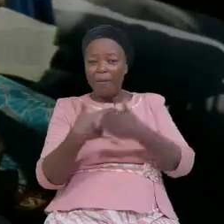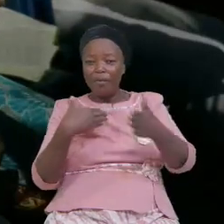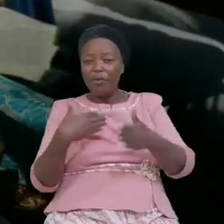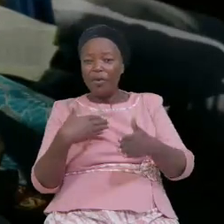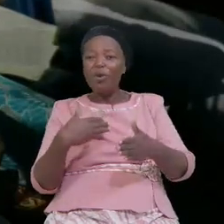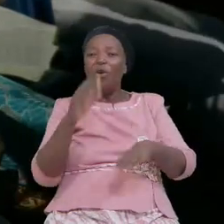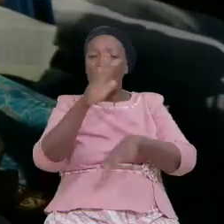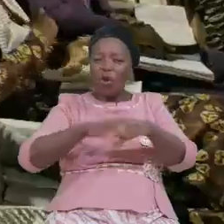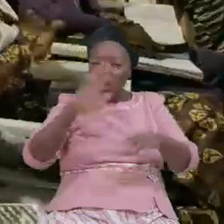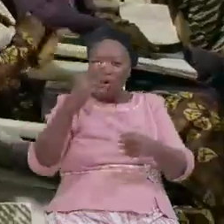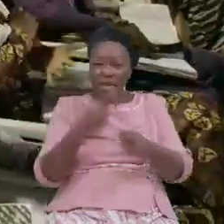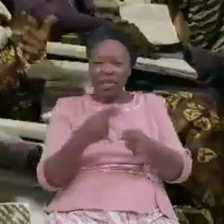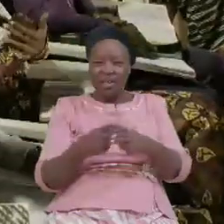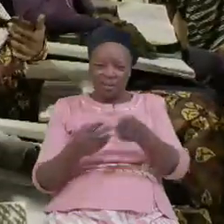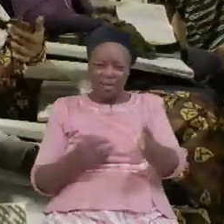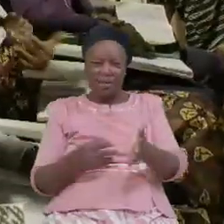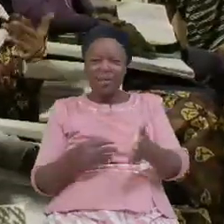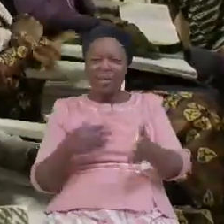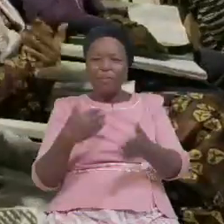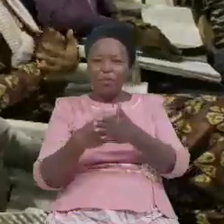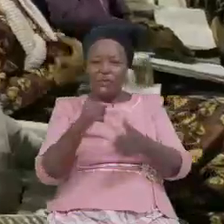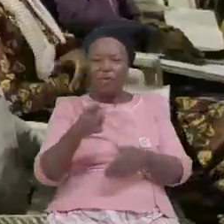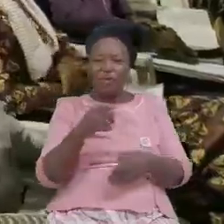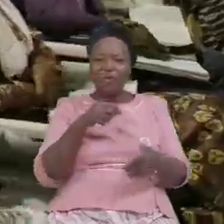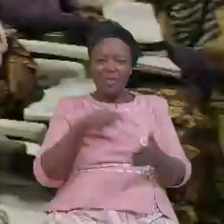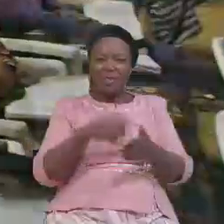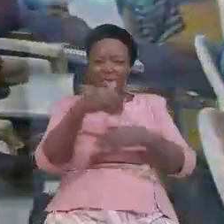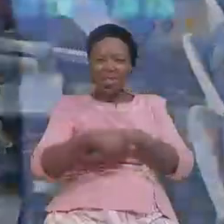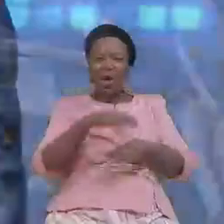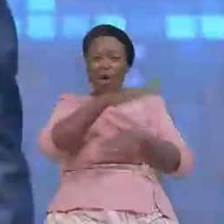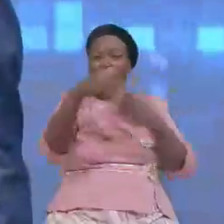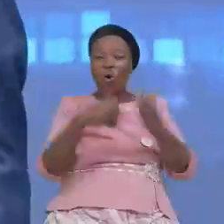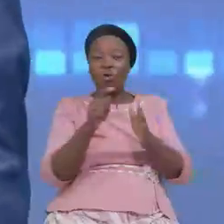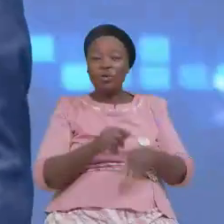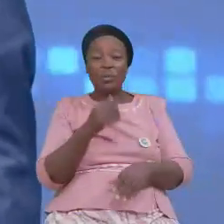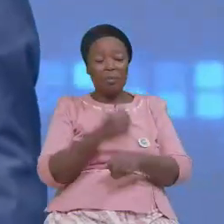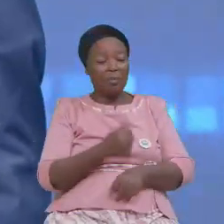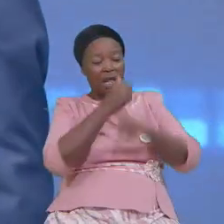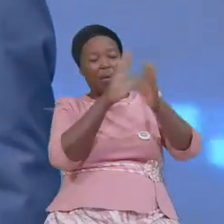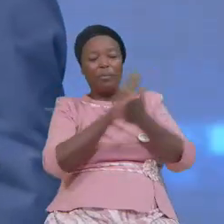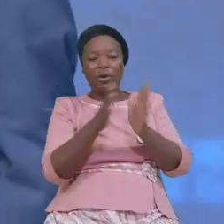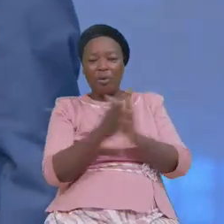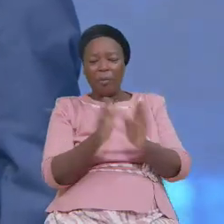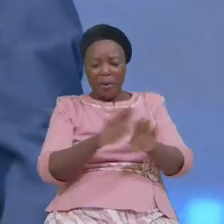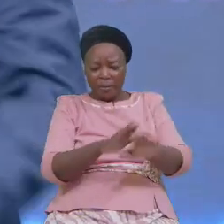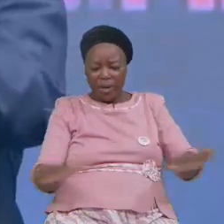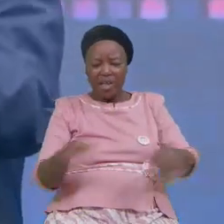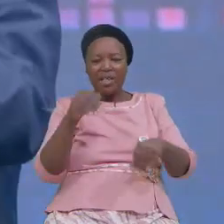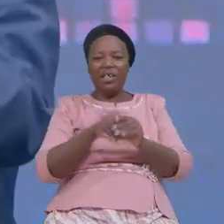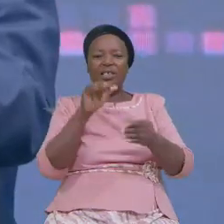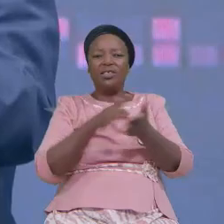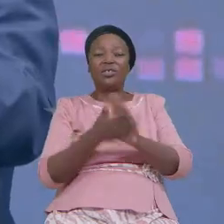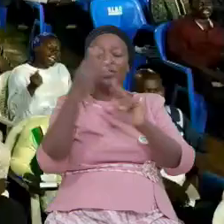your name. Before you tonight, all those mountains will become a plain in